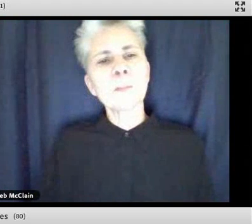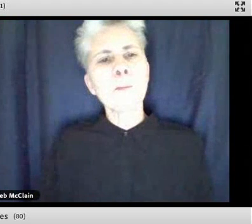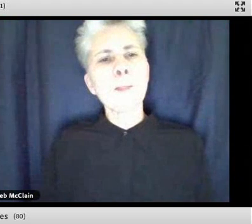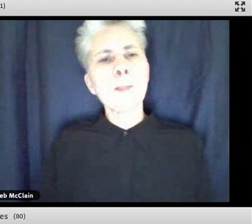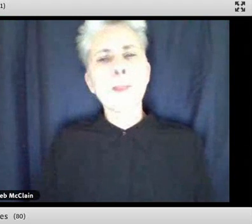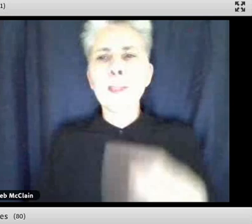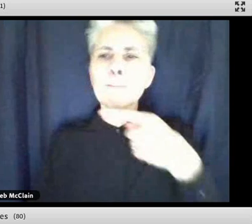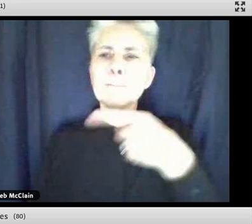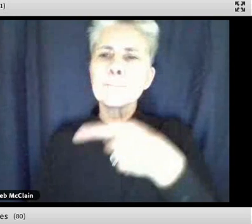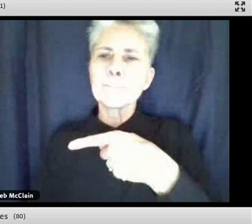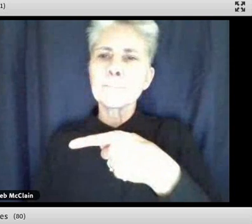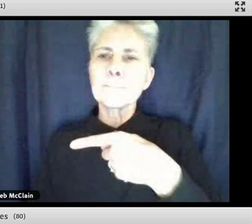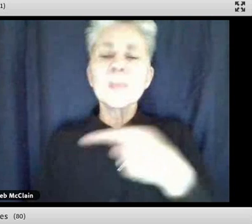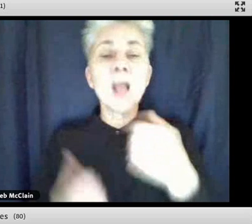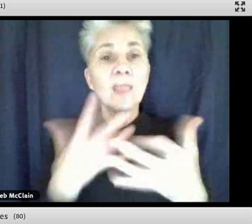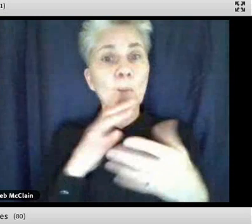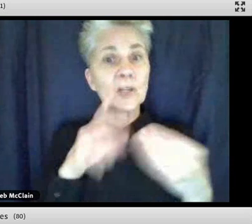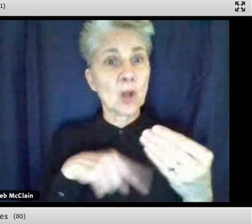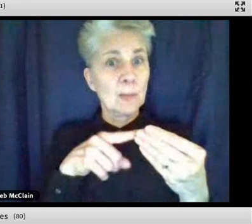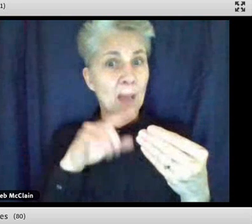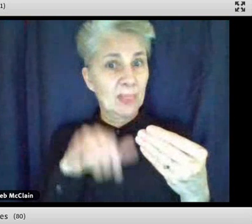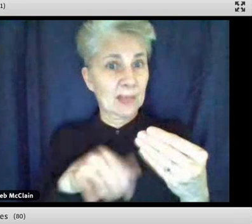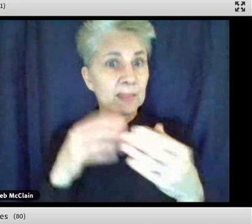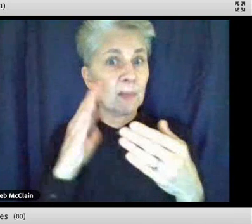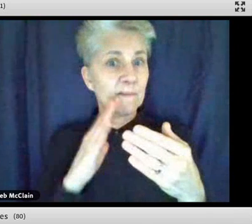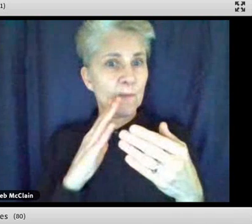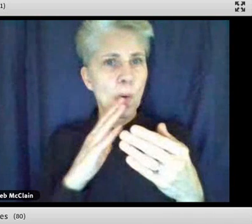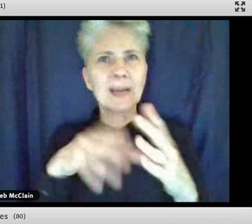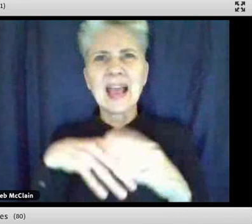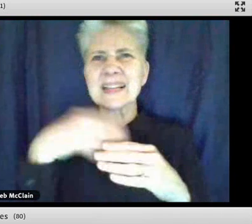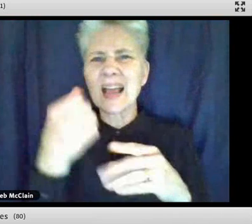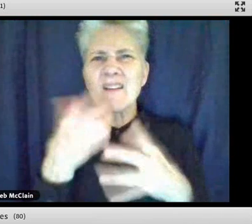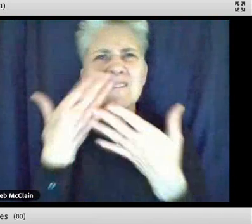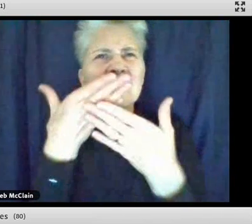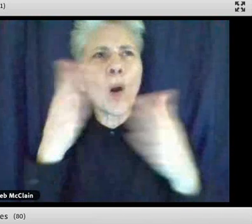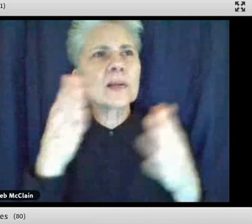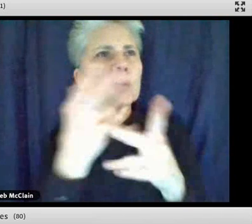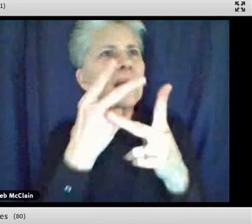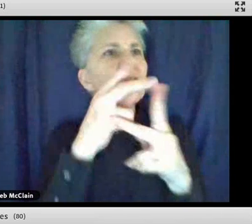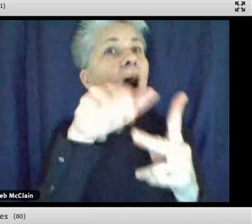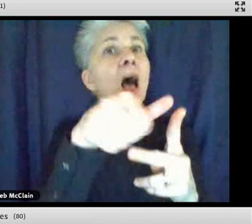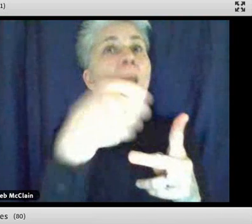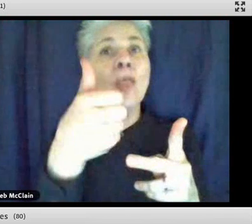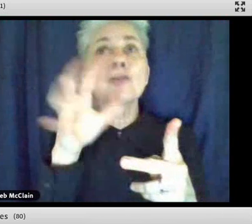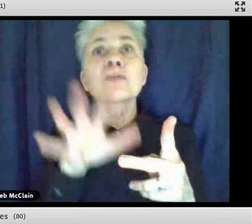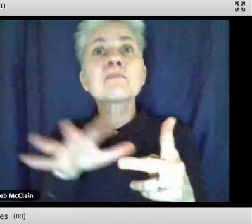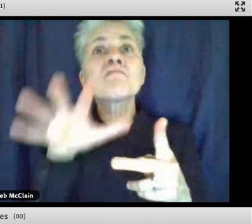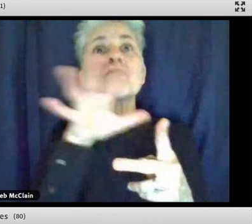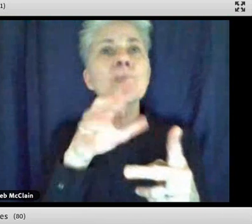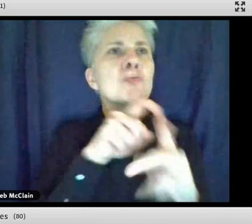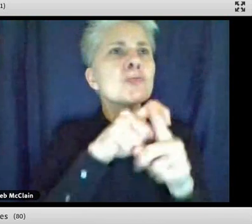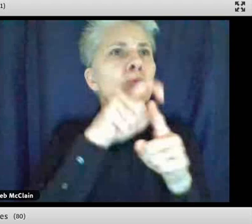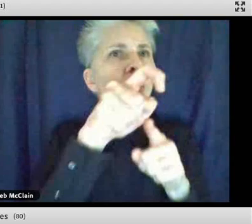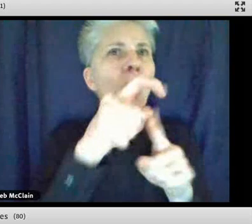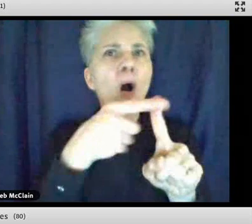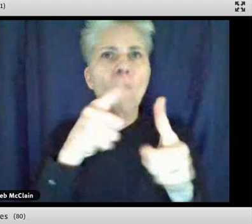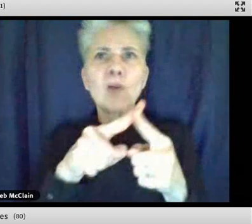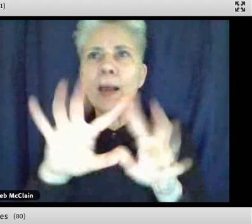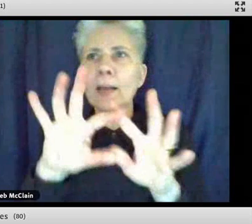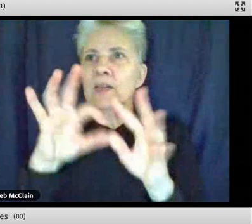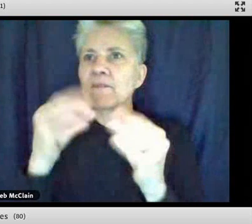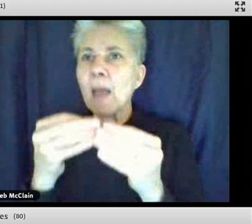The other thing, we talked a little bit about this, get outside yourself, focus on caring for others. Call friends or family. A lot of